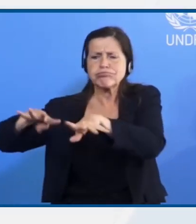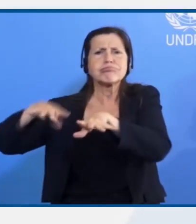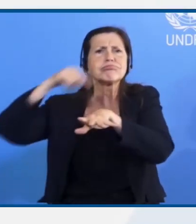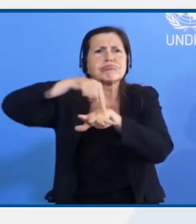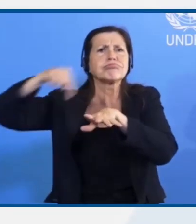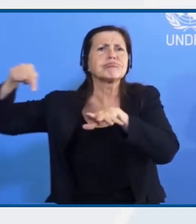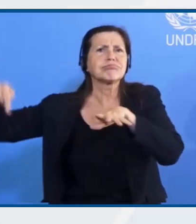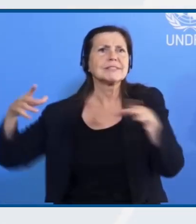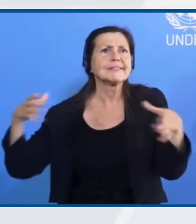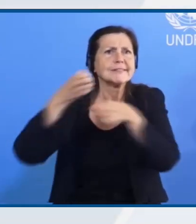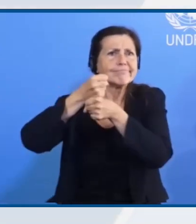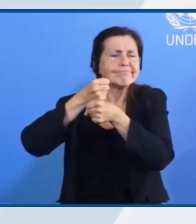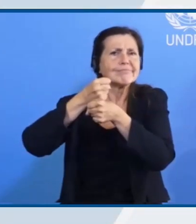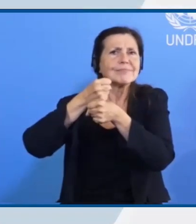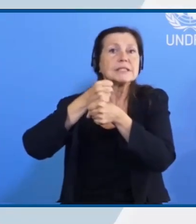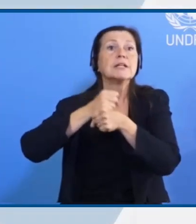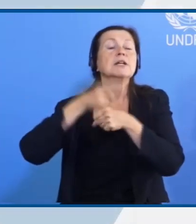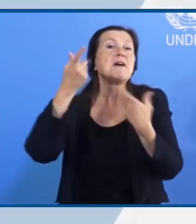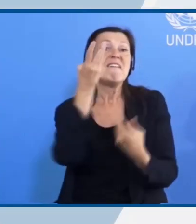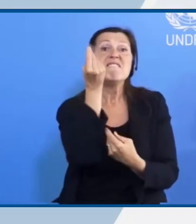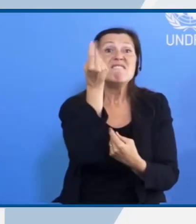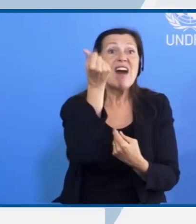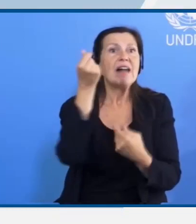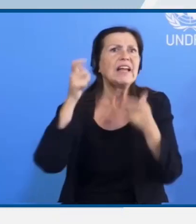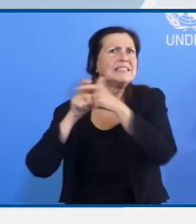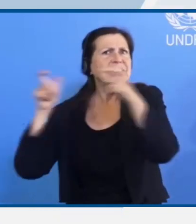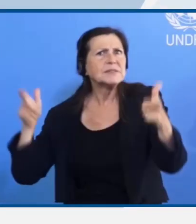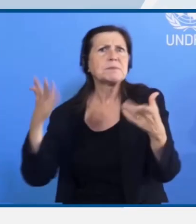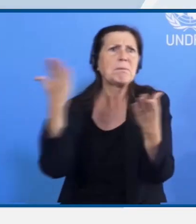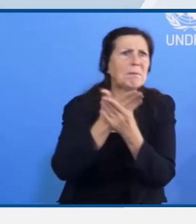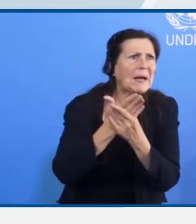Finance institutions, not only from the multilateral system, but others.